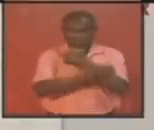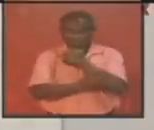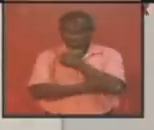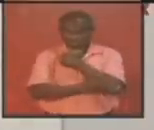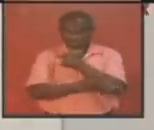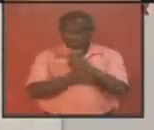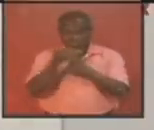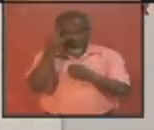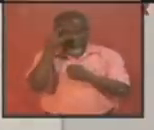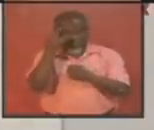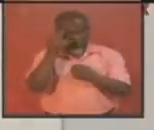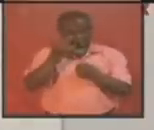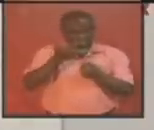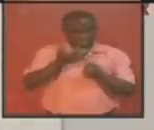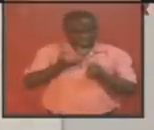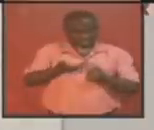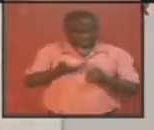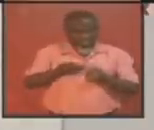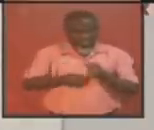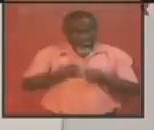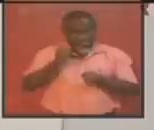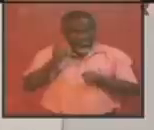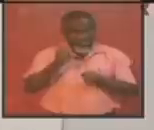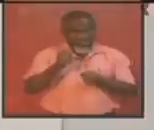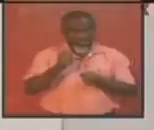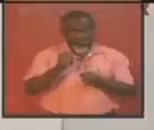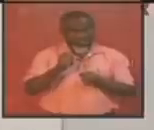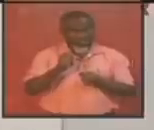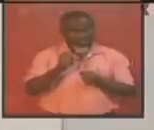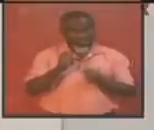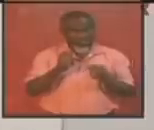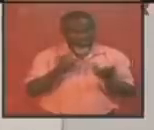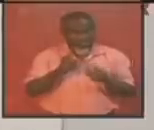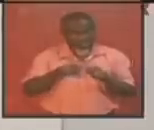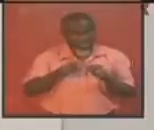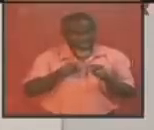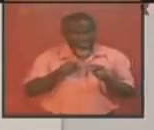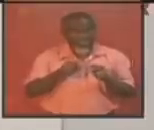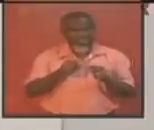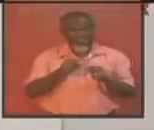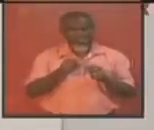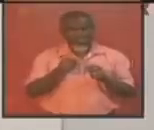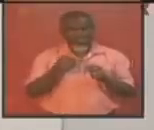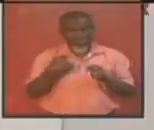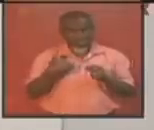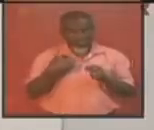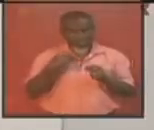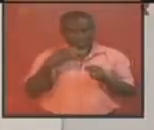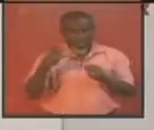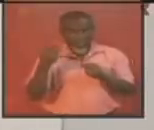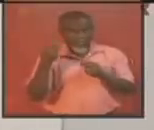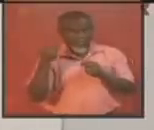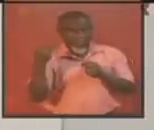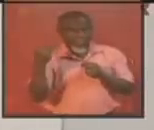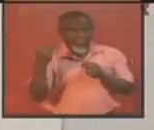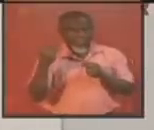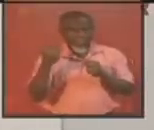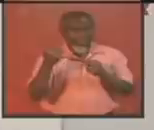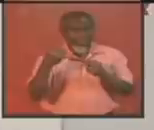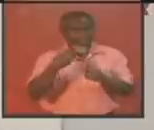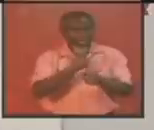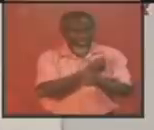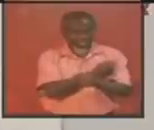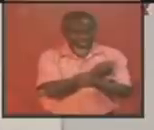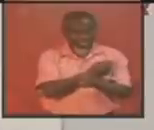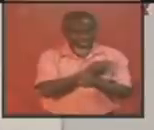we are talking about the order of over 1 million vaccines over the next weeks and months